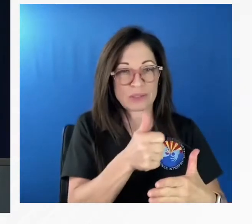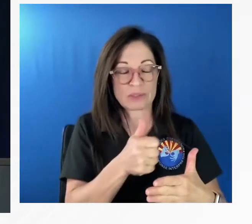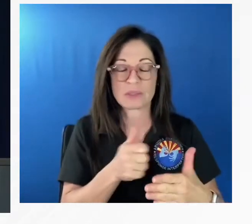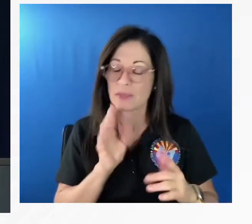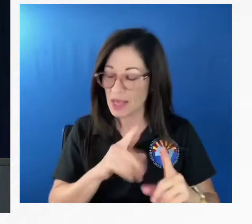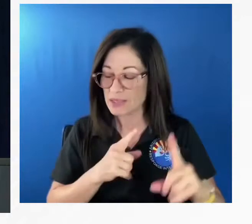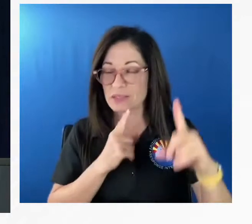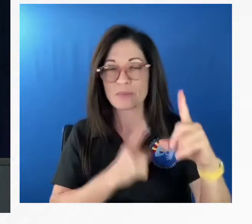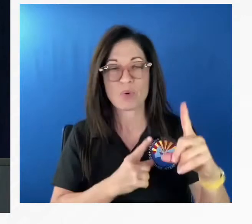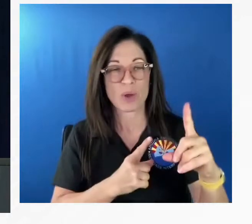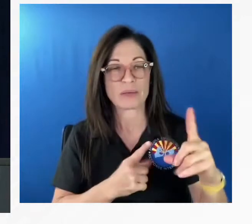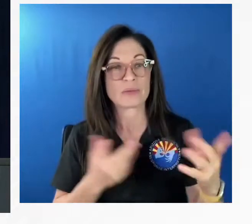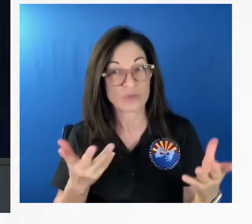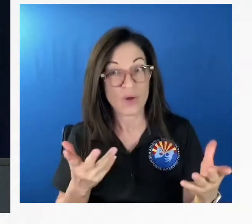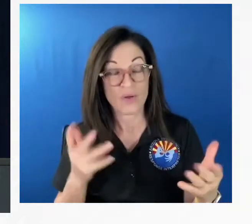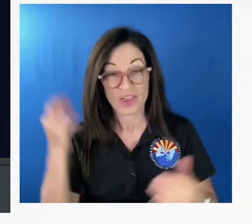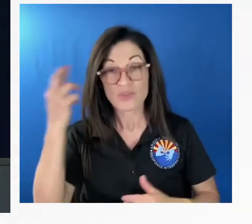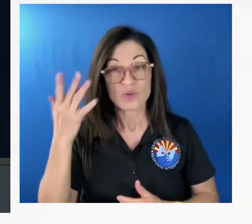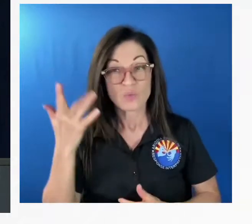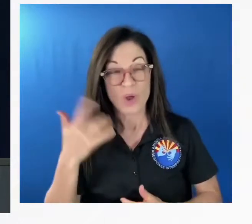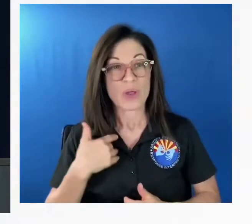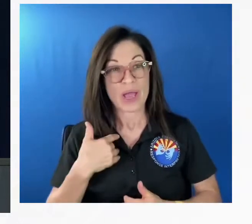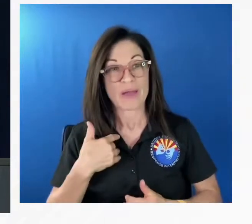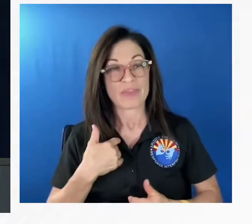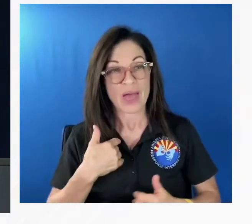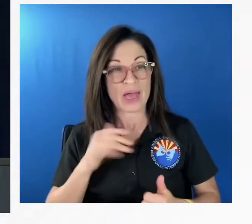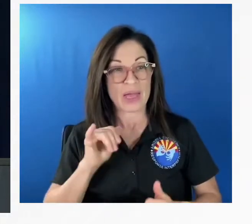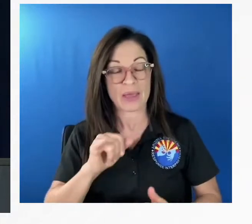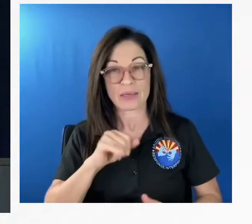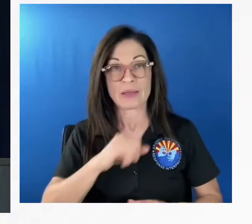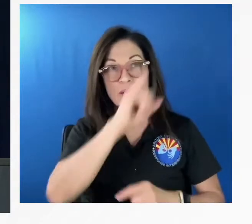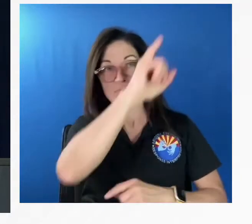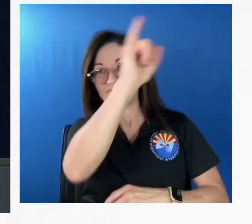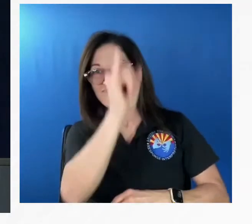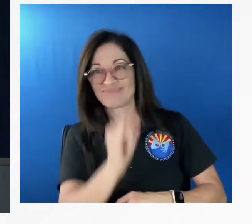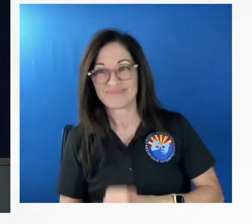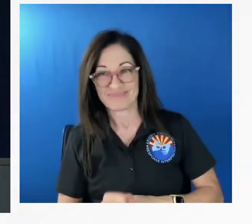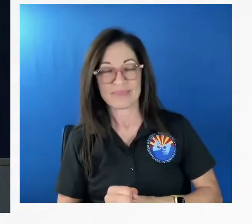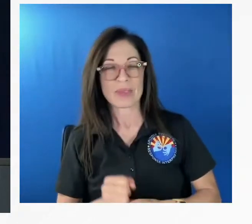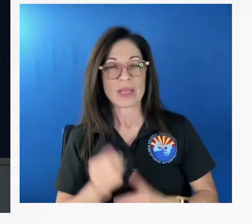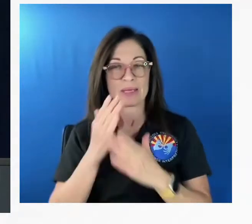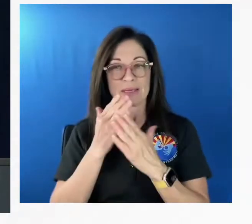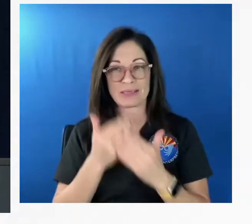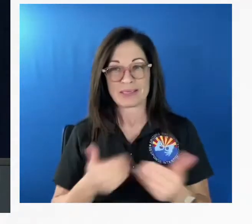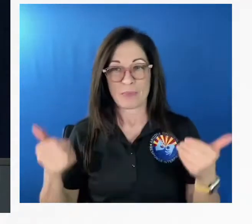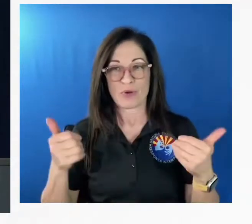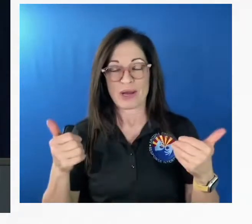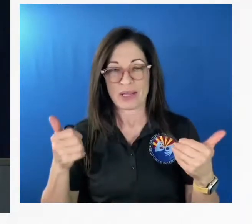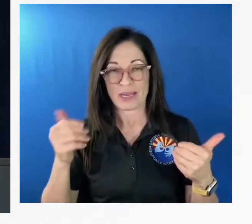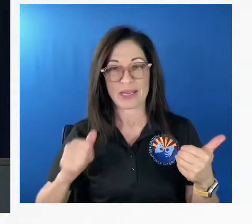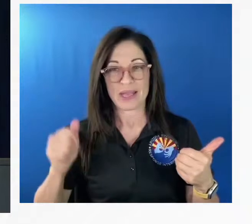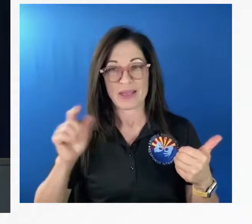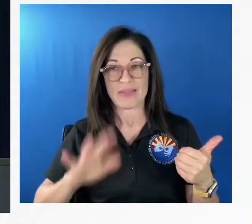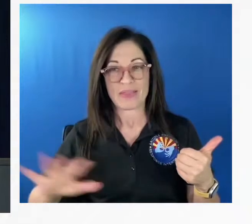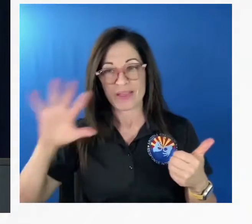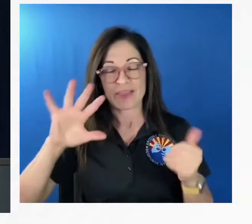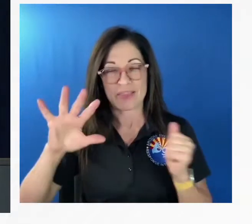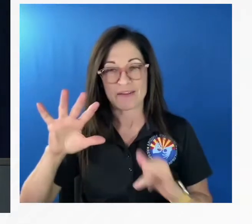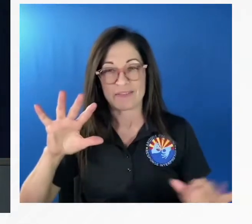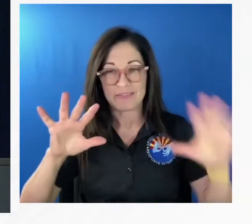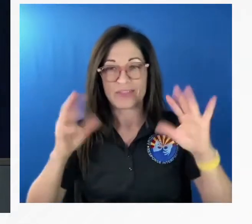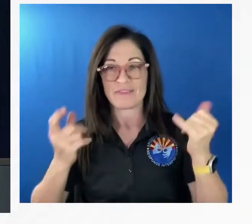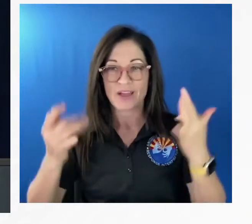point. And so that's why we have that line drawn down the middle, and we pick up the BLM's piece, and on the other side of the